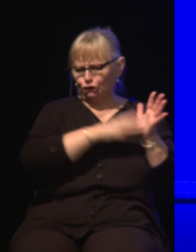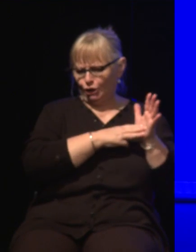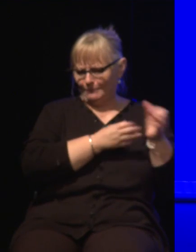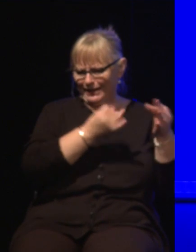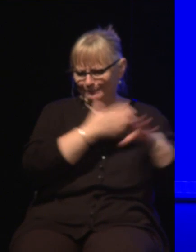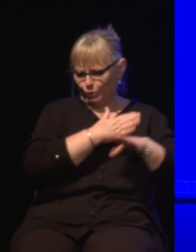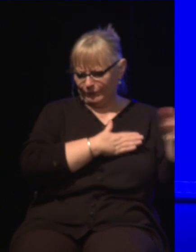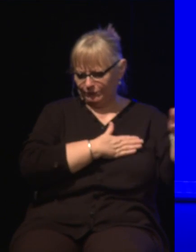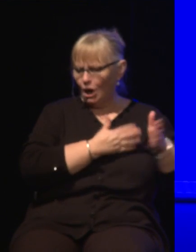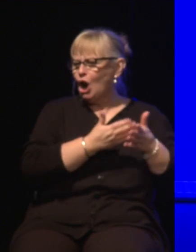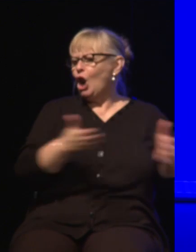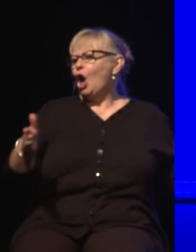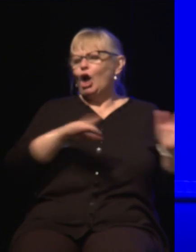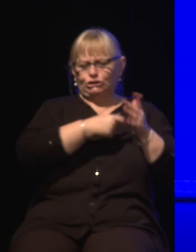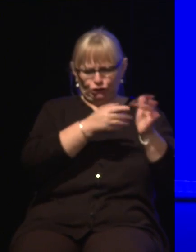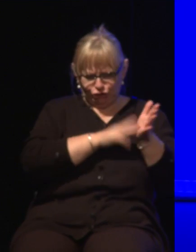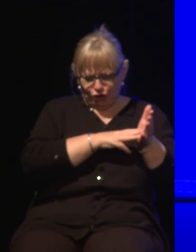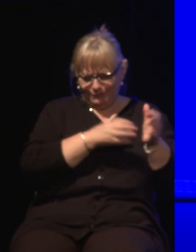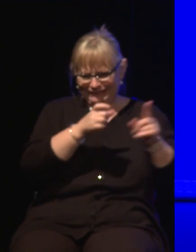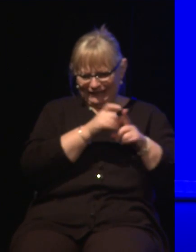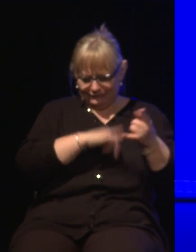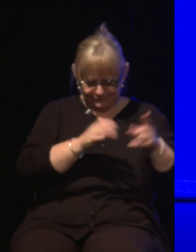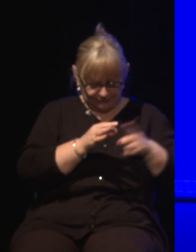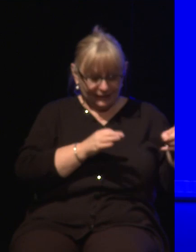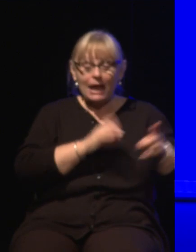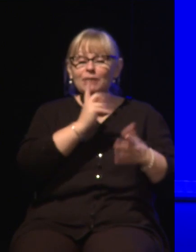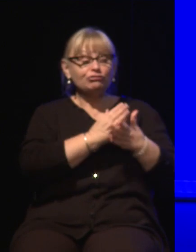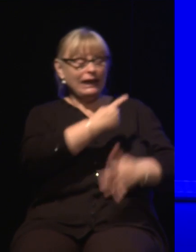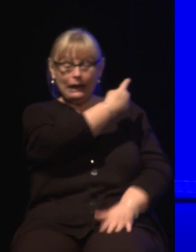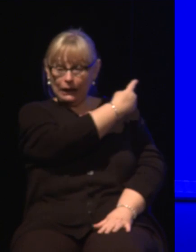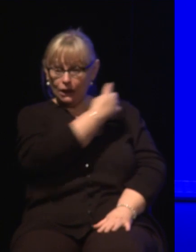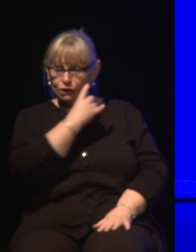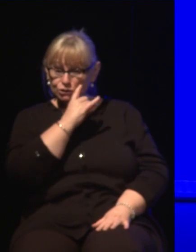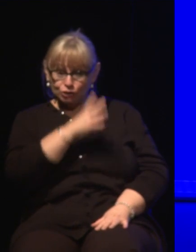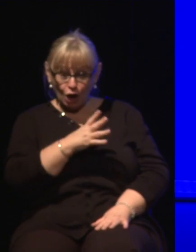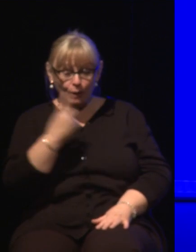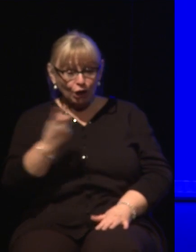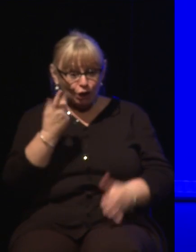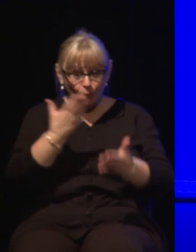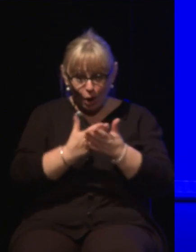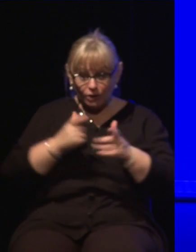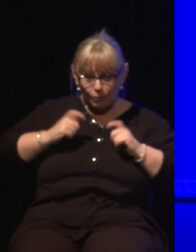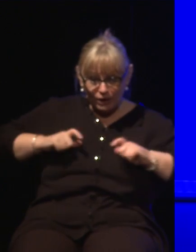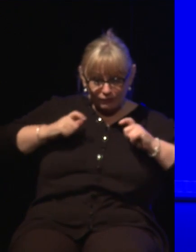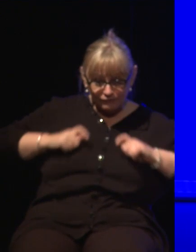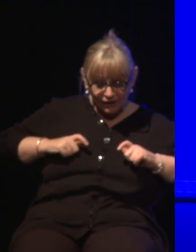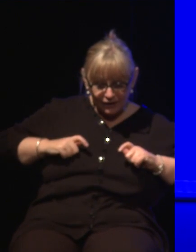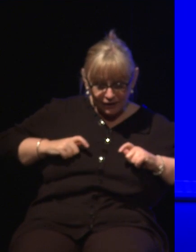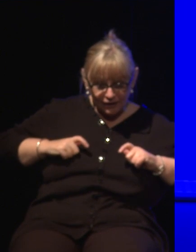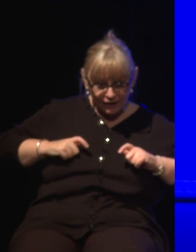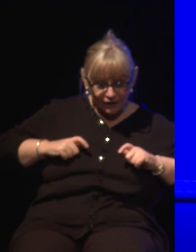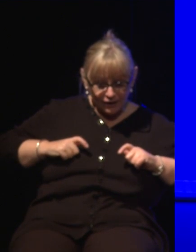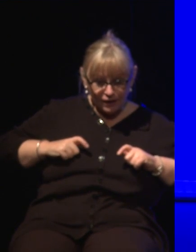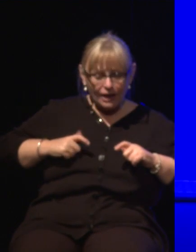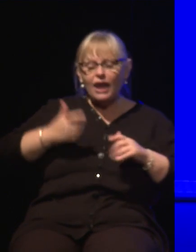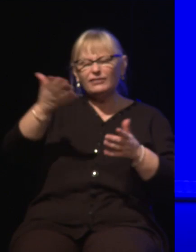at this survey, the proportion of people who stayed on welfare and got virtually all of